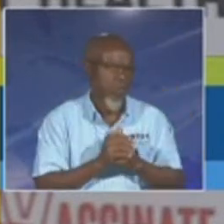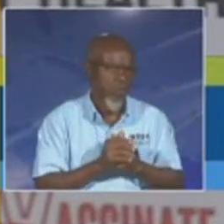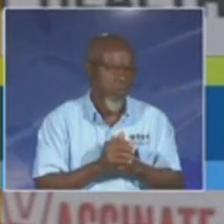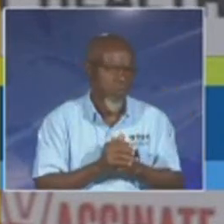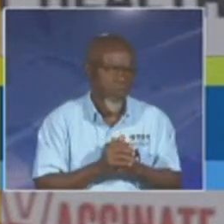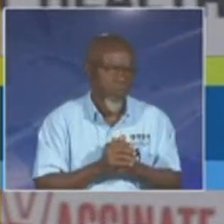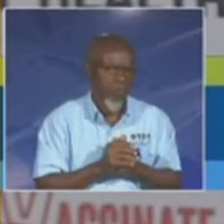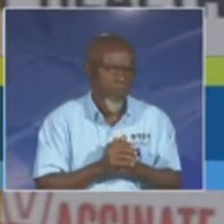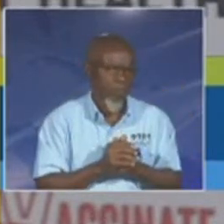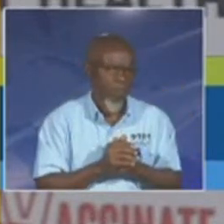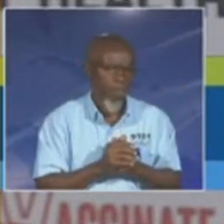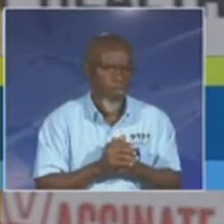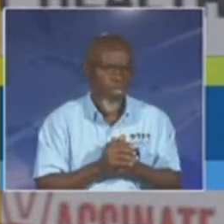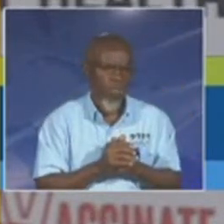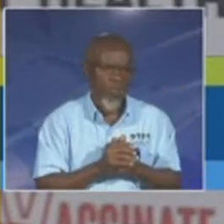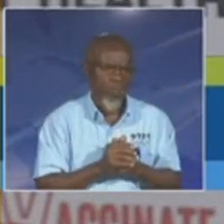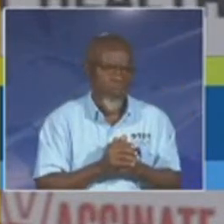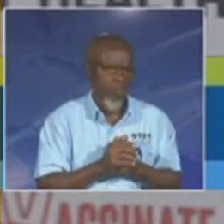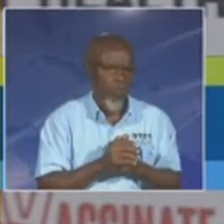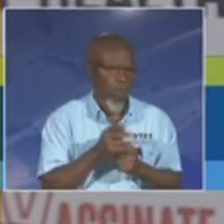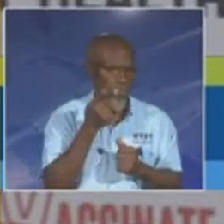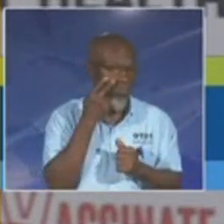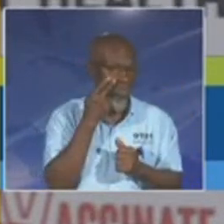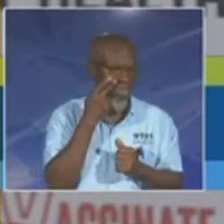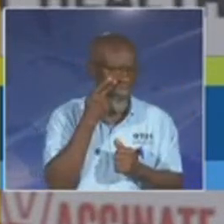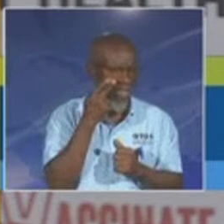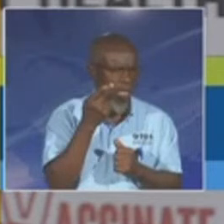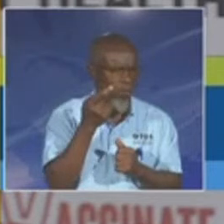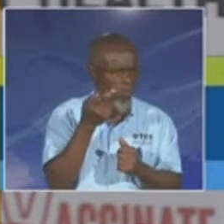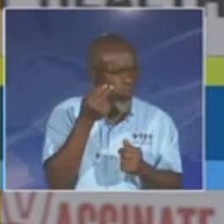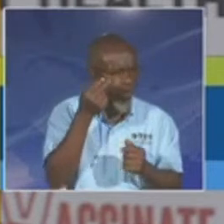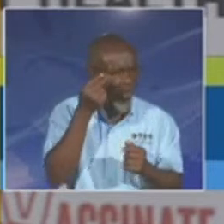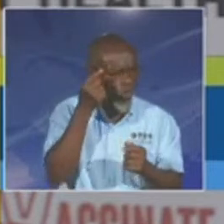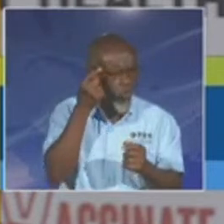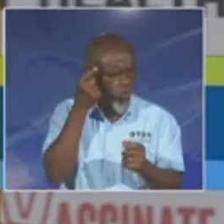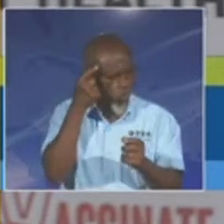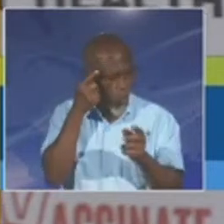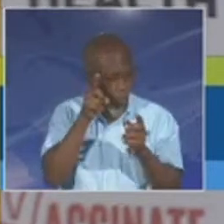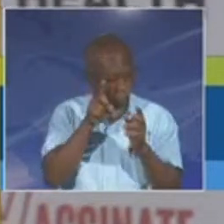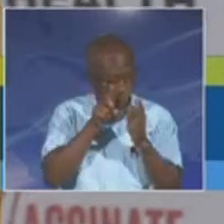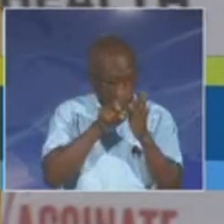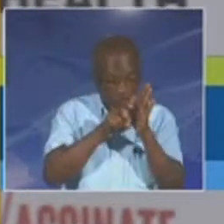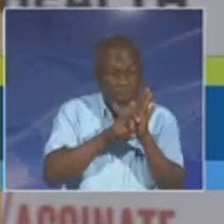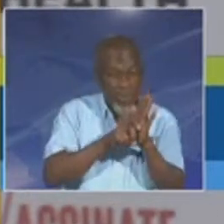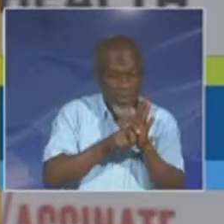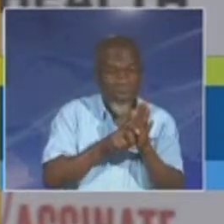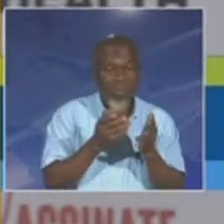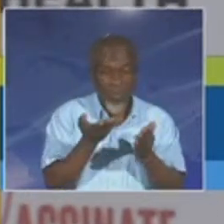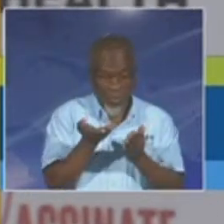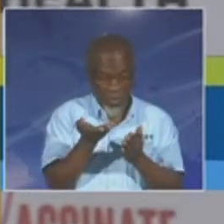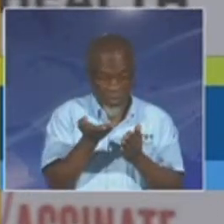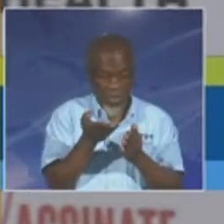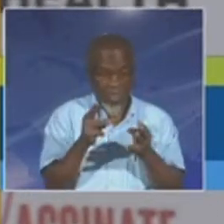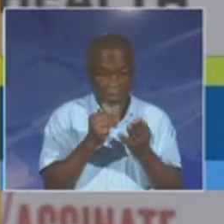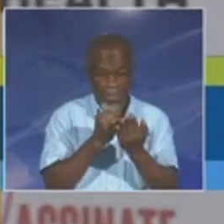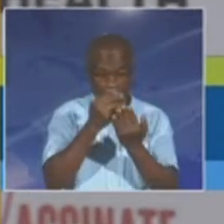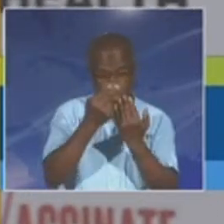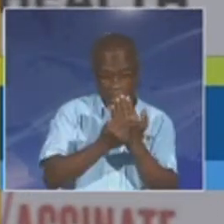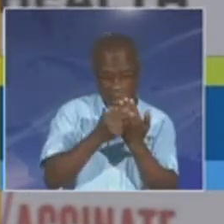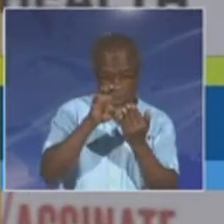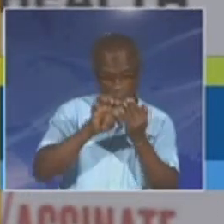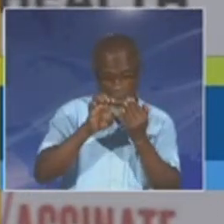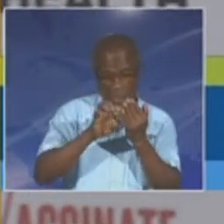the CMO. So, what we're seeing and what we did notice is that in that first week of March, at the end of the first week of